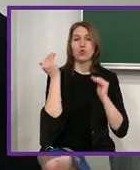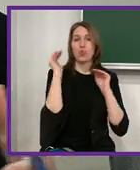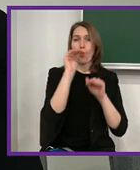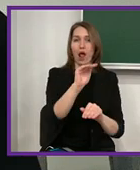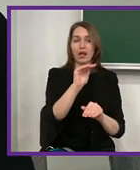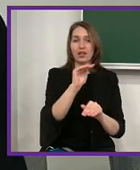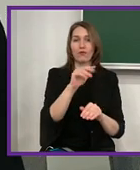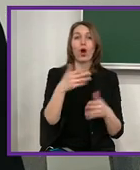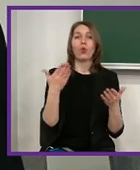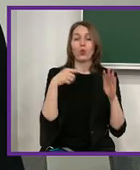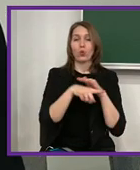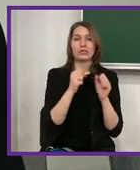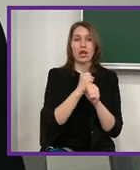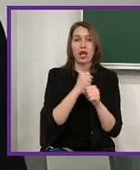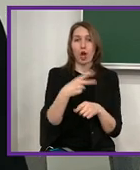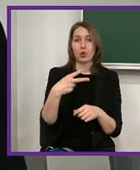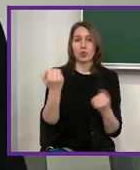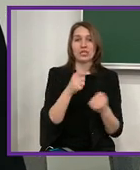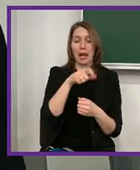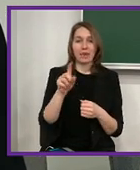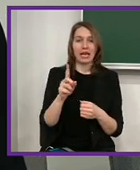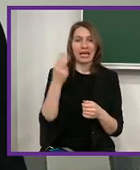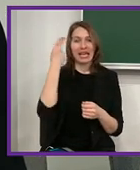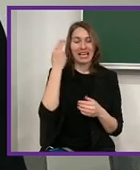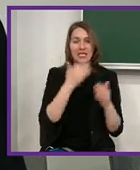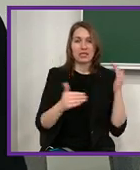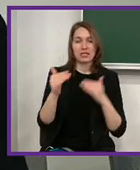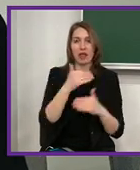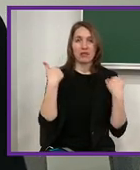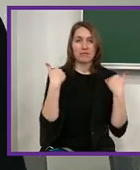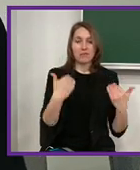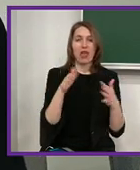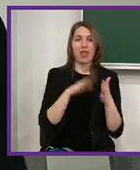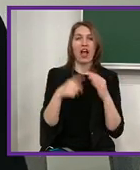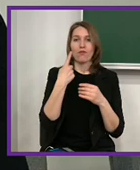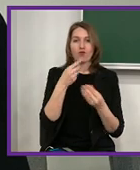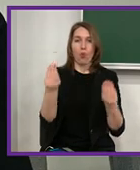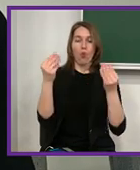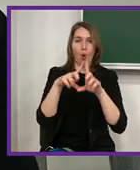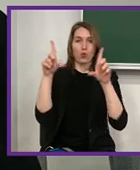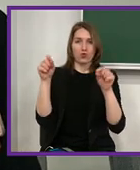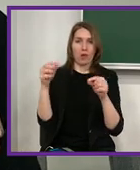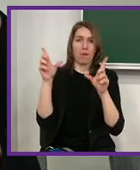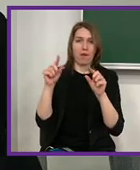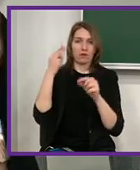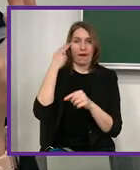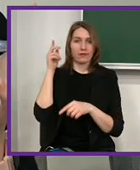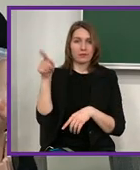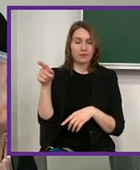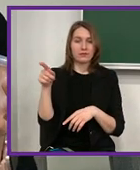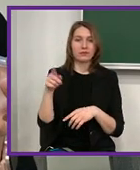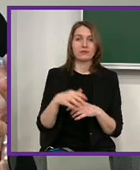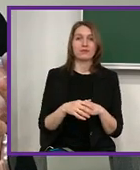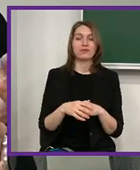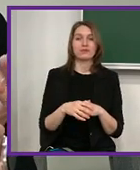more risky than one of the bigger companies that will pop up on our list because the spend is higher. So you need to have a critical approach